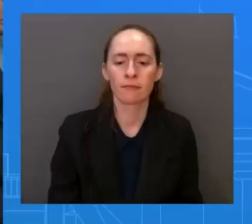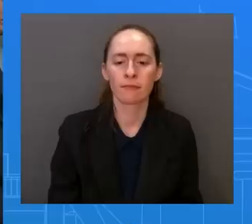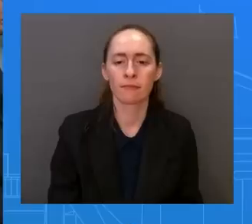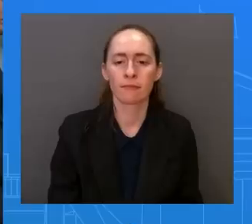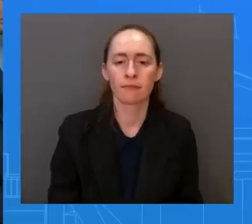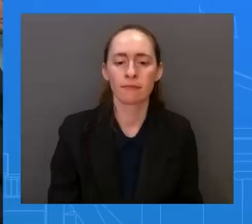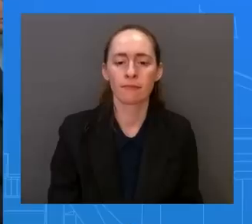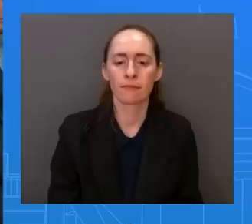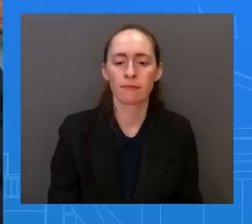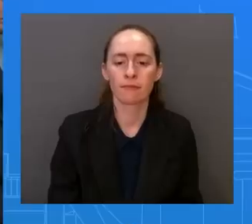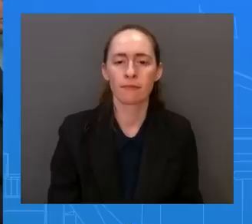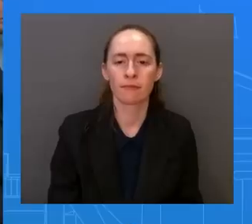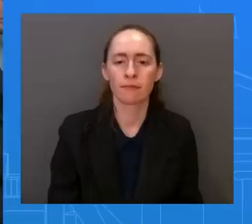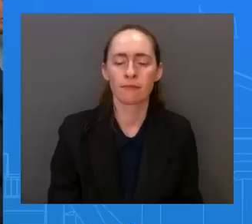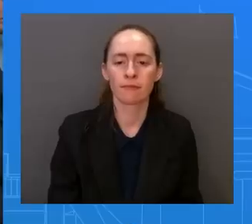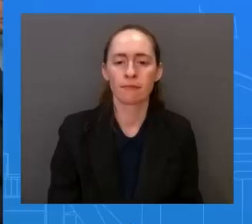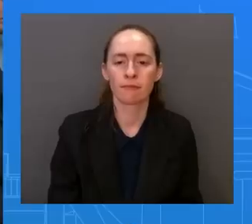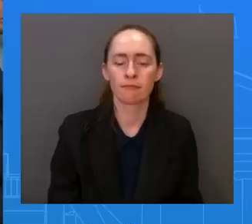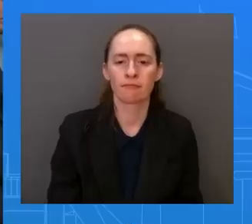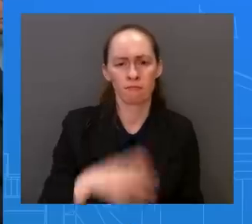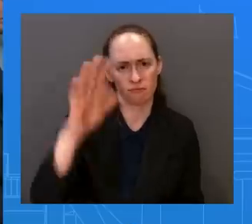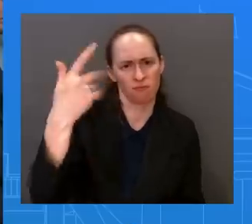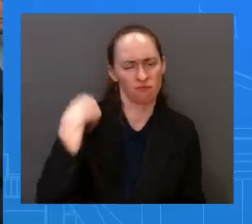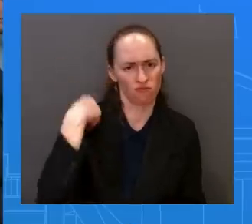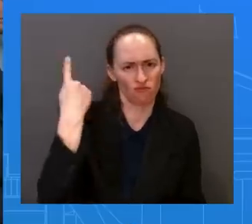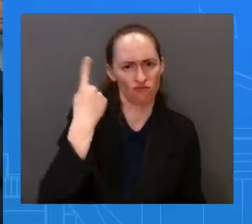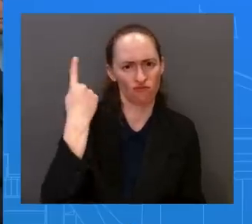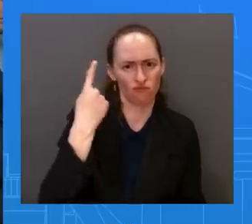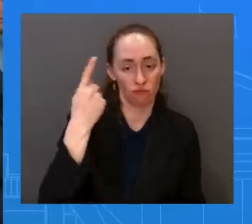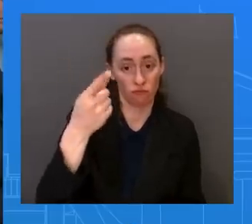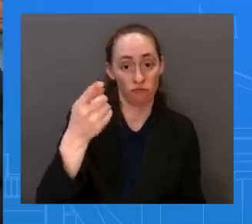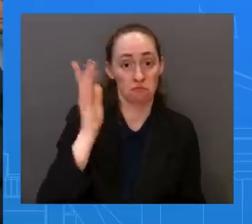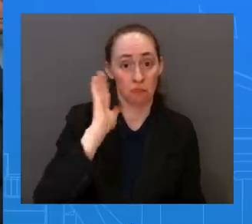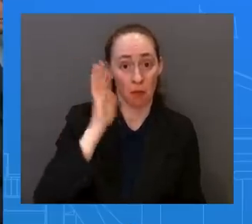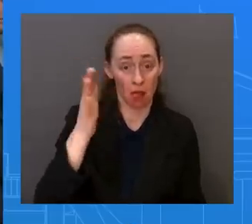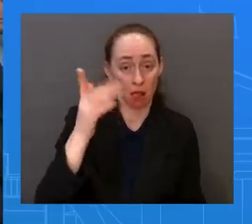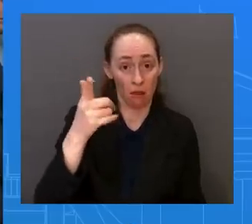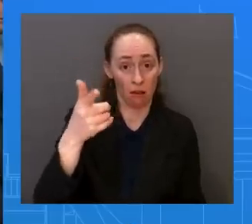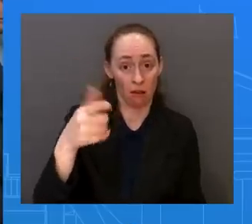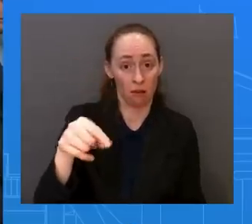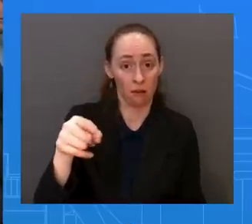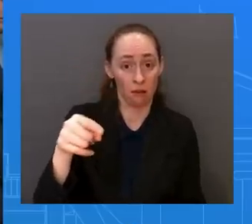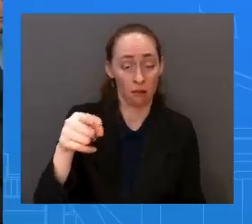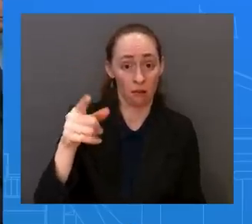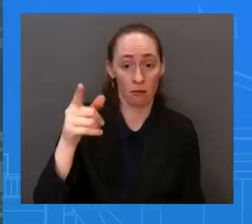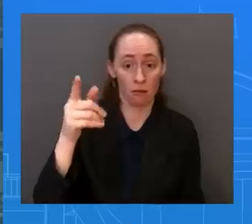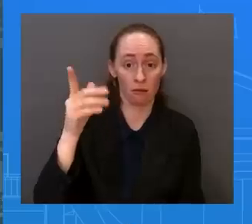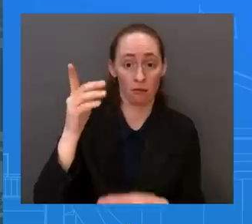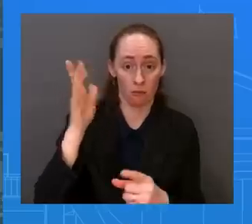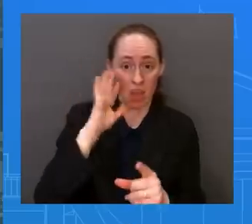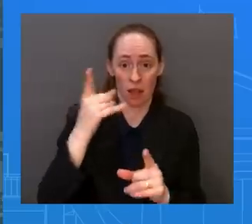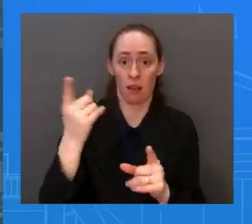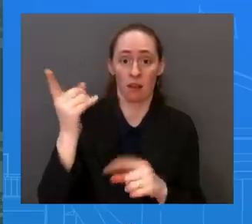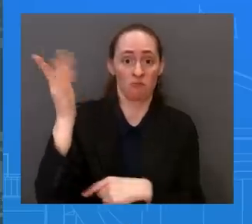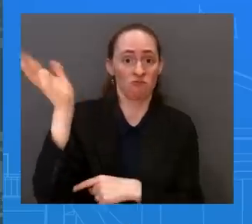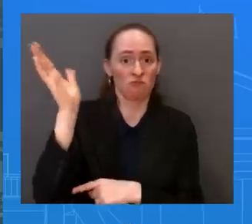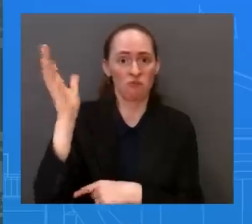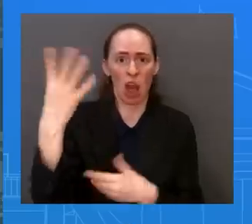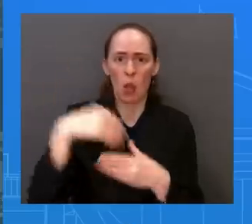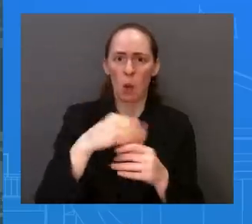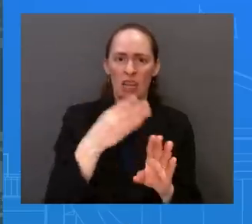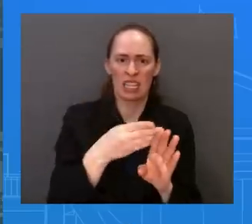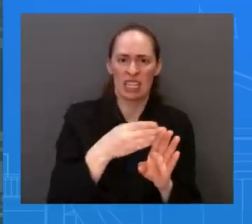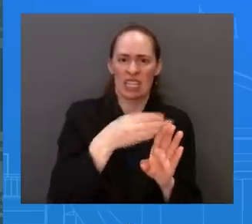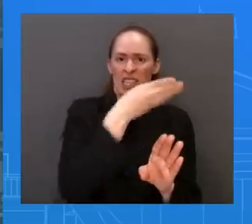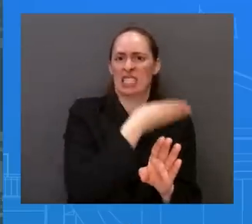Trump eligible since the president had previously blocked him from getting classified briefings after he left office? So as we mentioned, and you heard my colleagues from the from